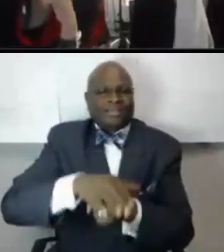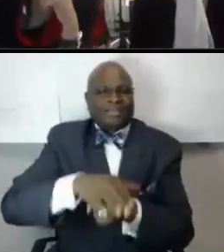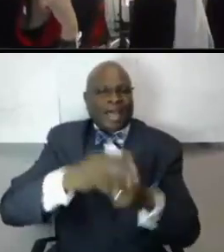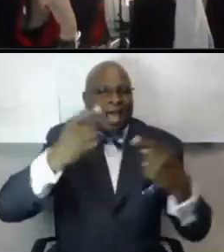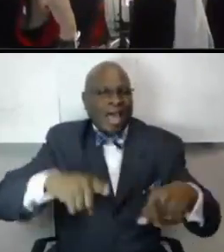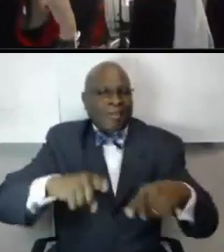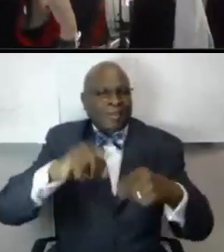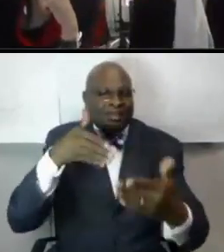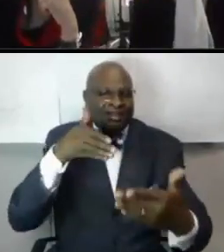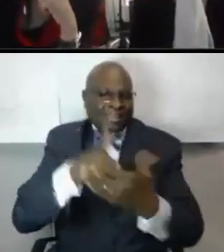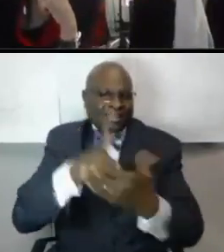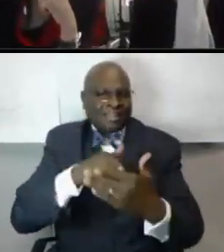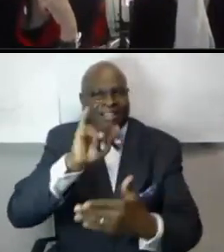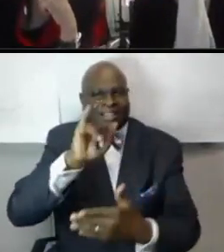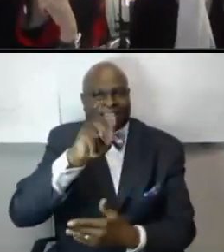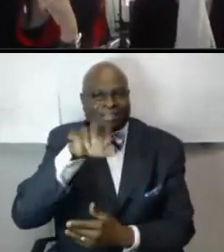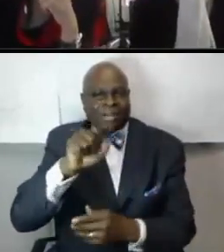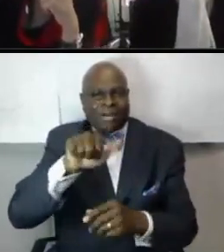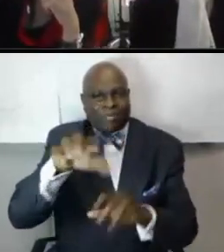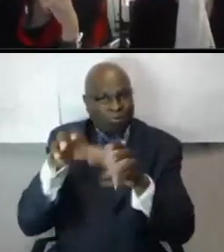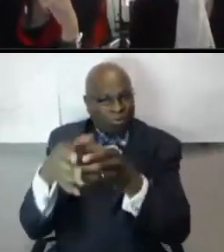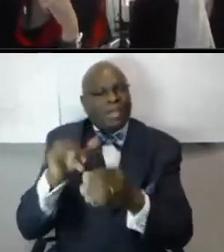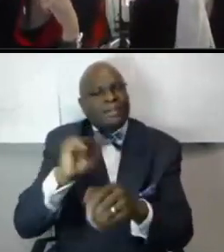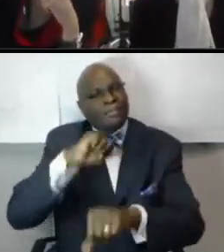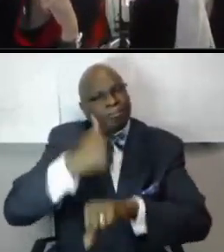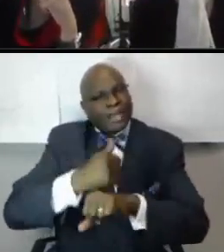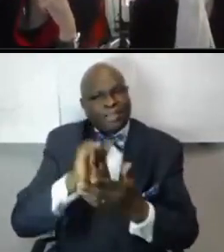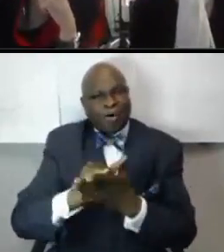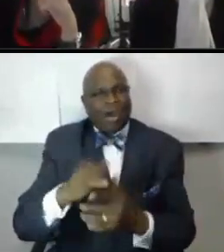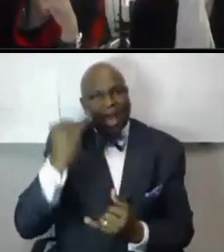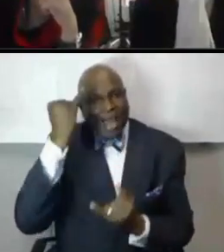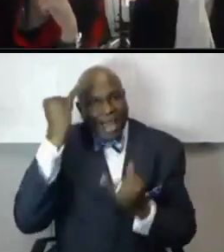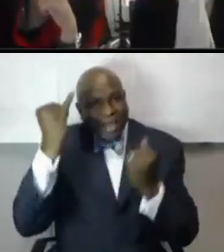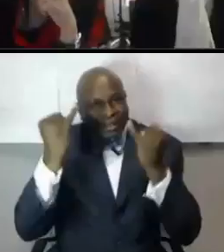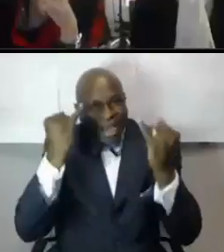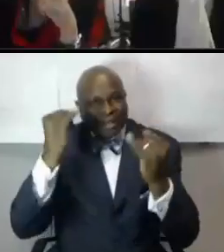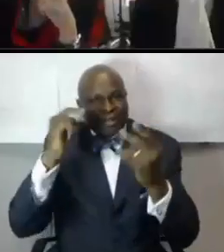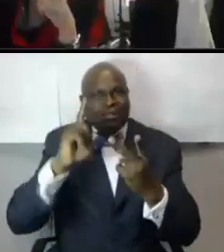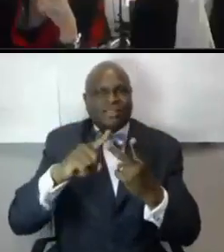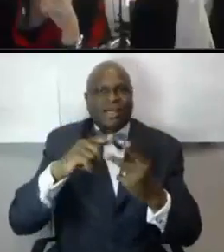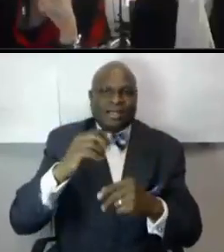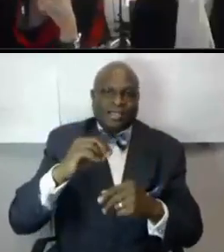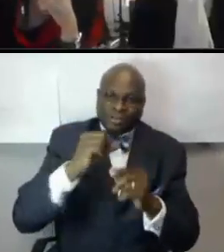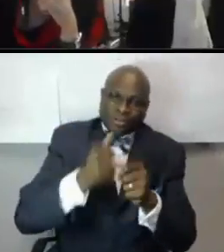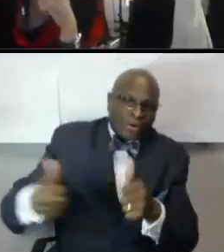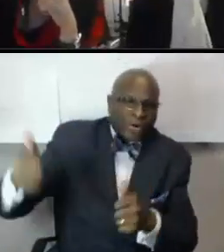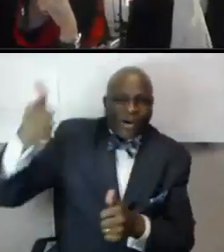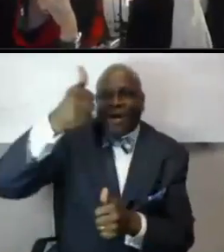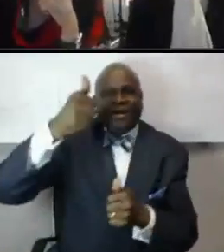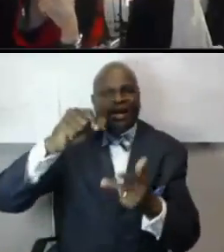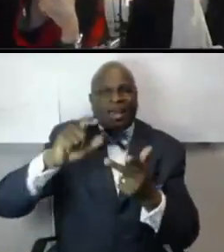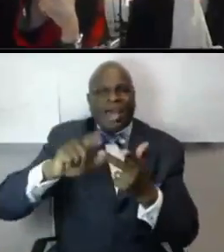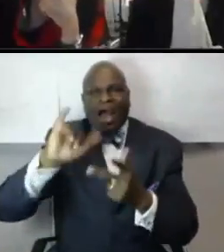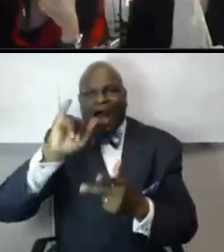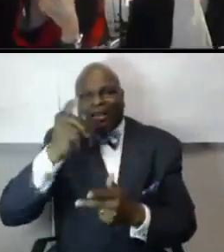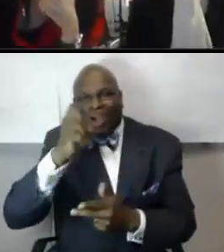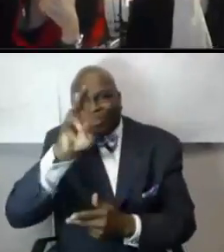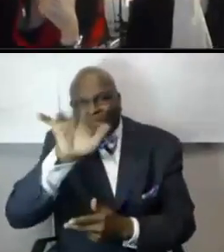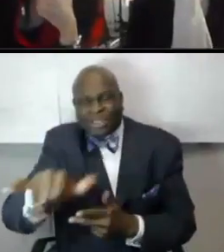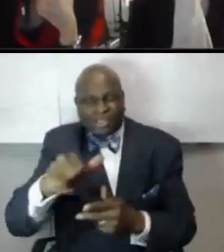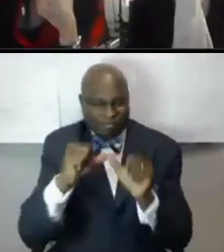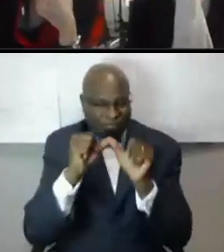Indigenous peoples and other groups, and these are based on ideologies of superiority and inferiority, which are built over a long period of